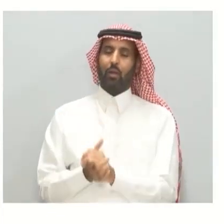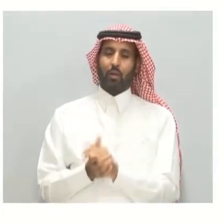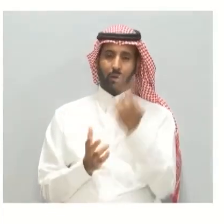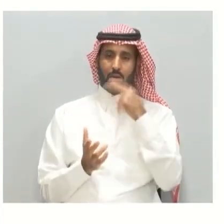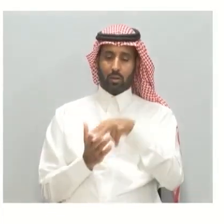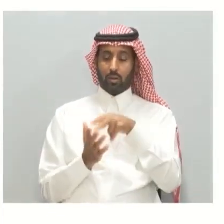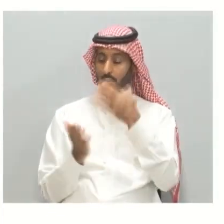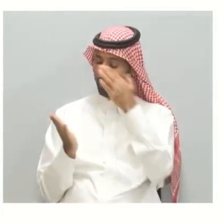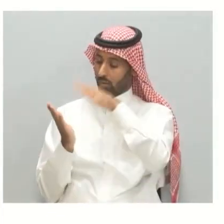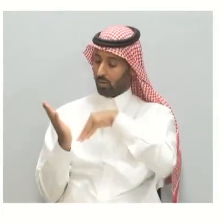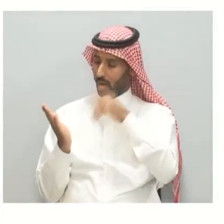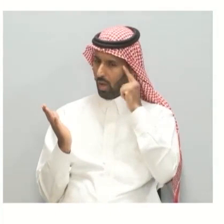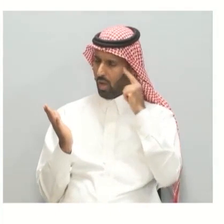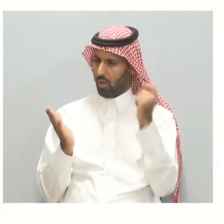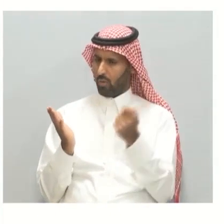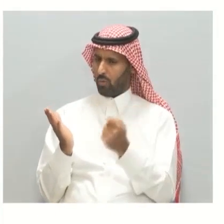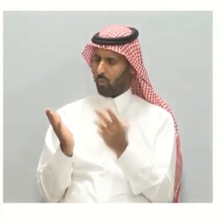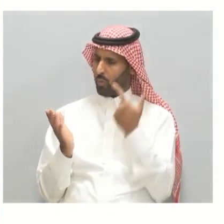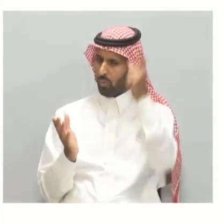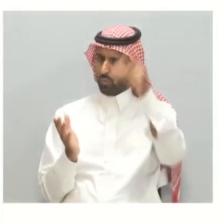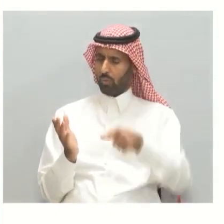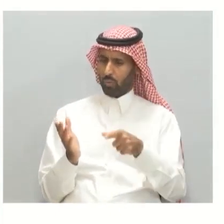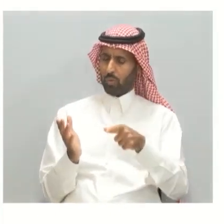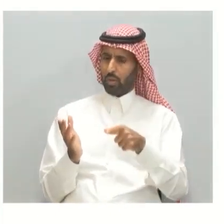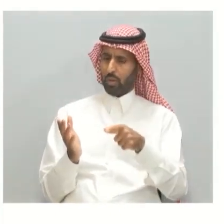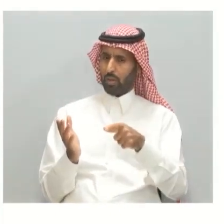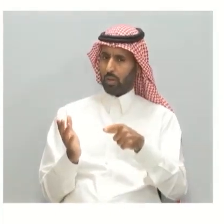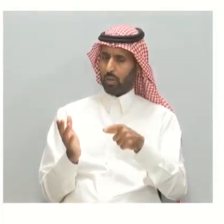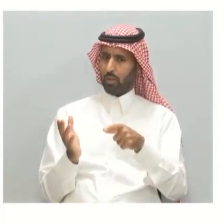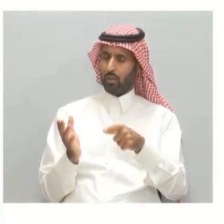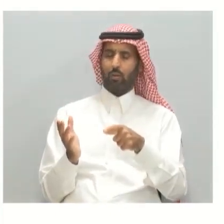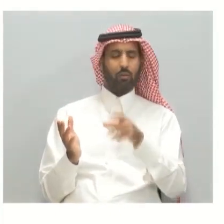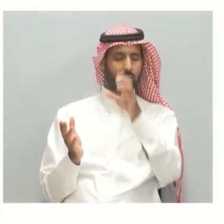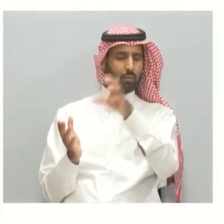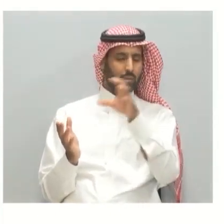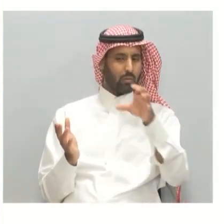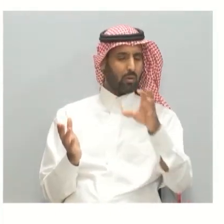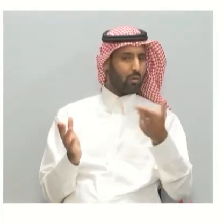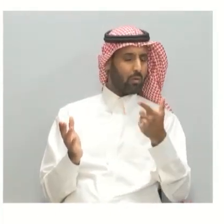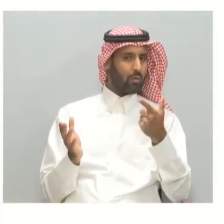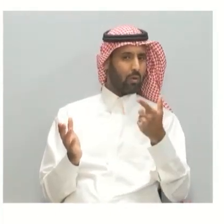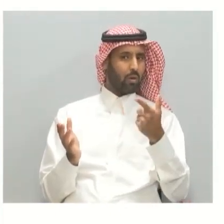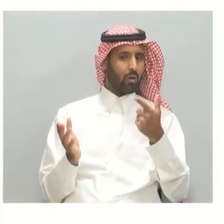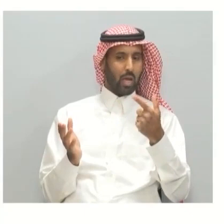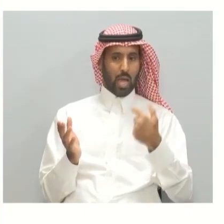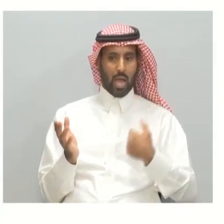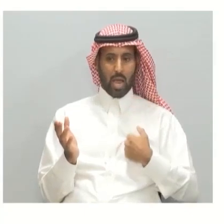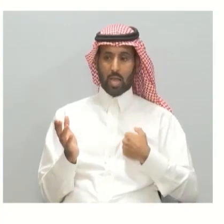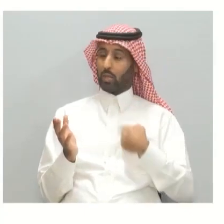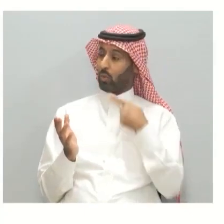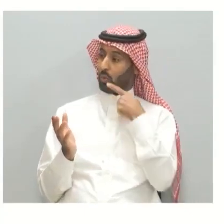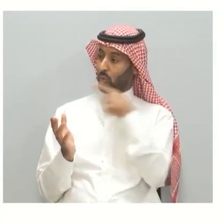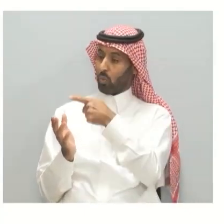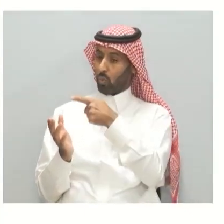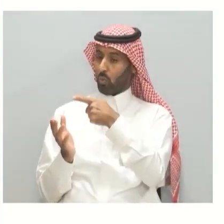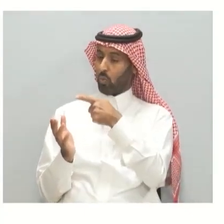at the essay again and write which person is used in each paragraph, I, you, he